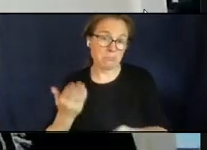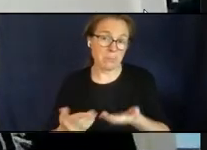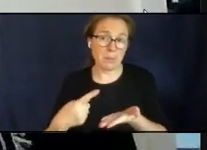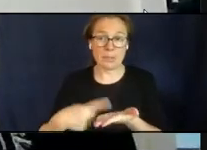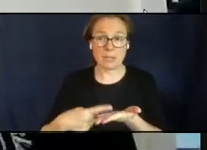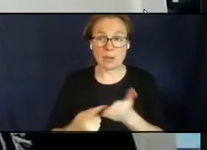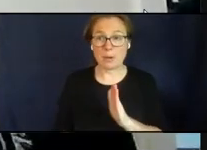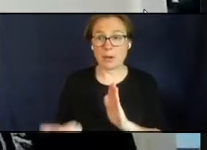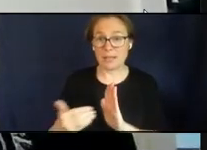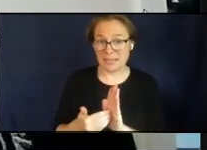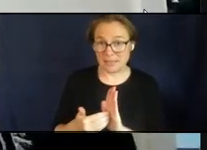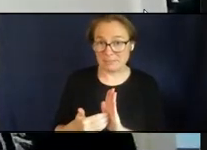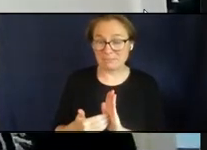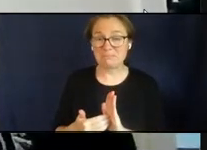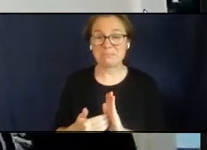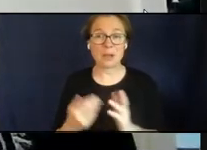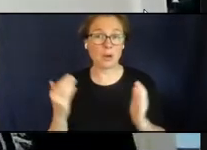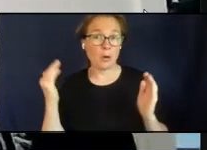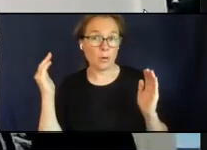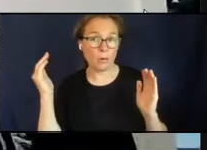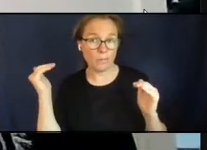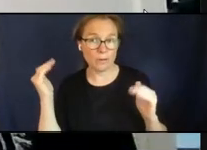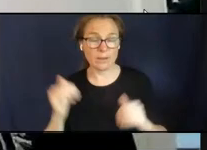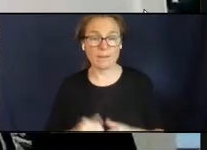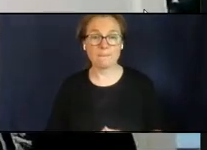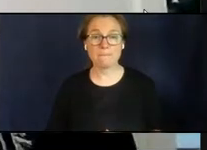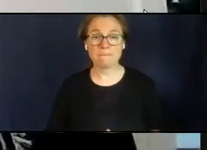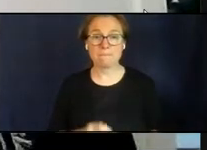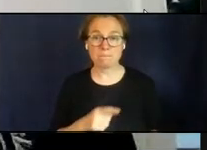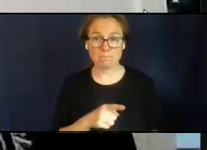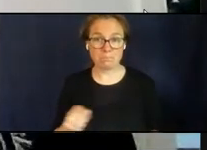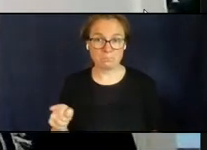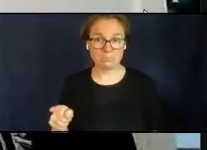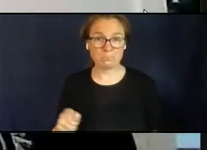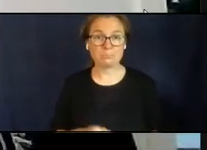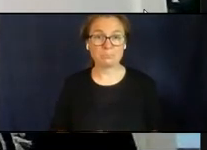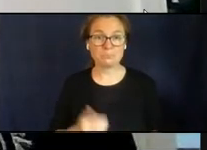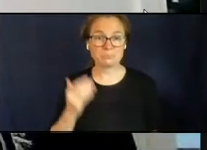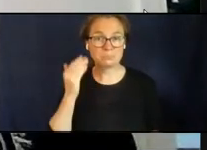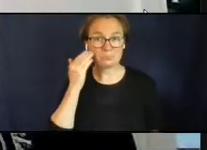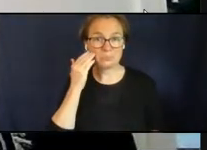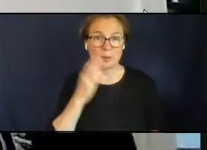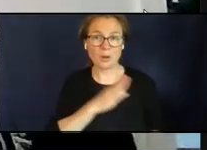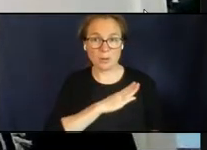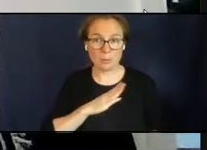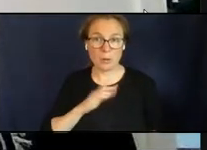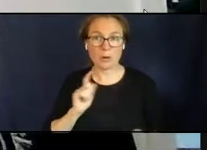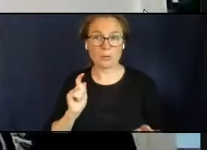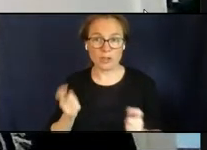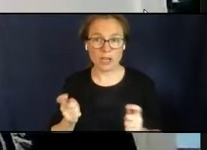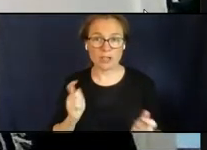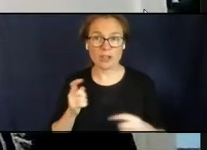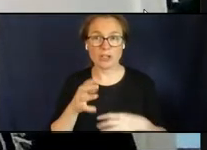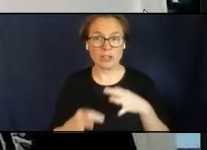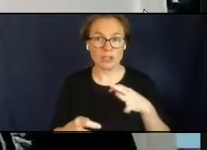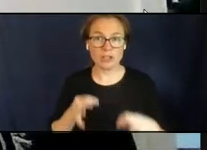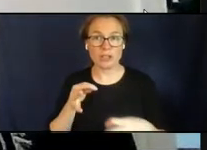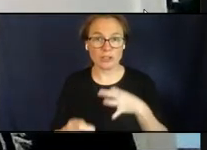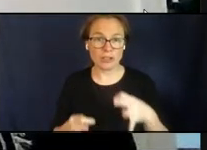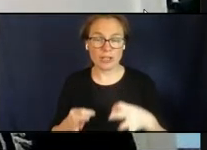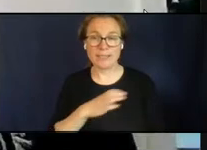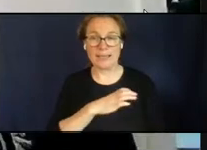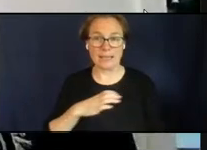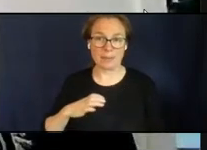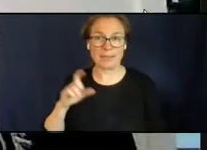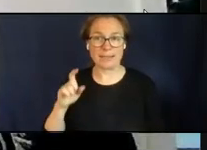says, hopefully. So, you know, you all know, as we have changes to the board structure, we will come back, and the committees always have to be ratified. So